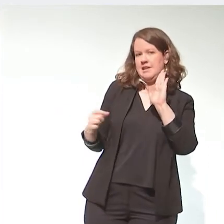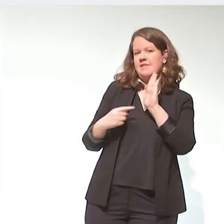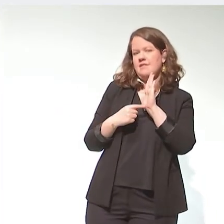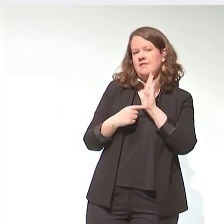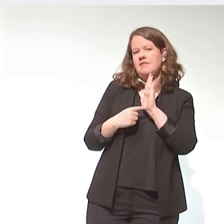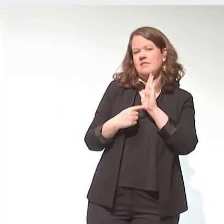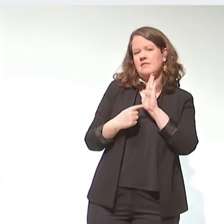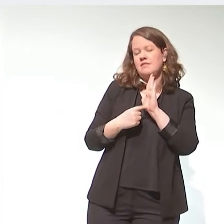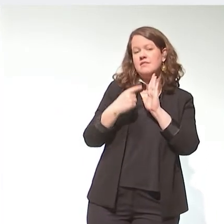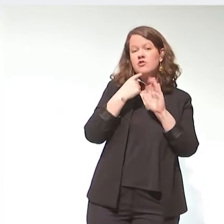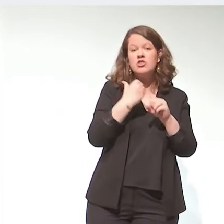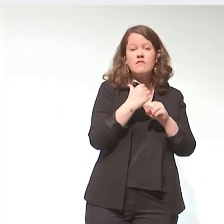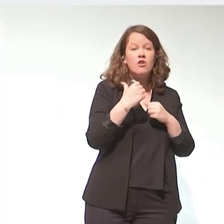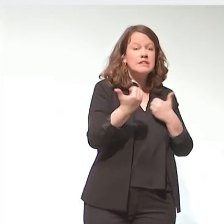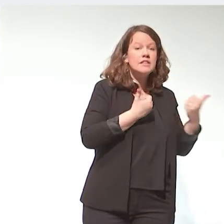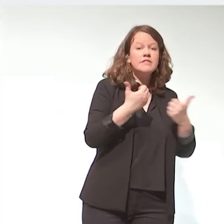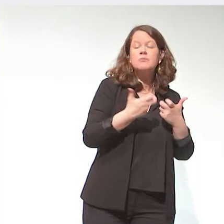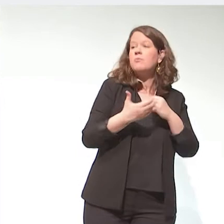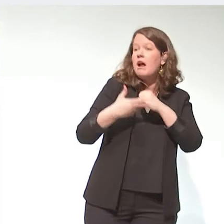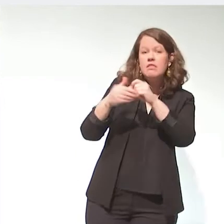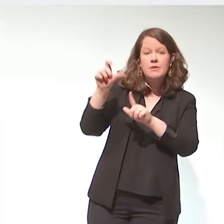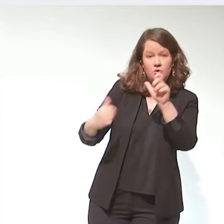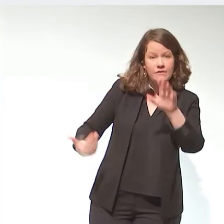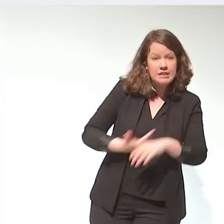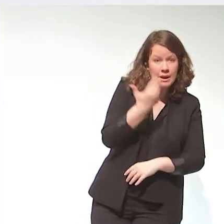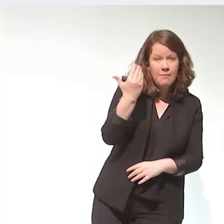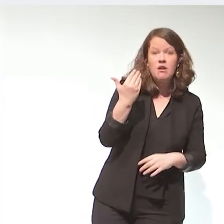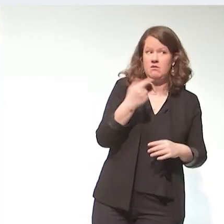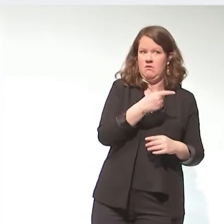And all this it's important to ask for